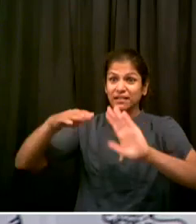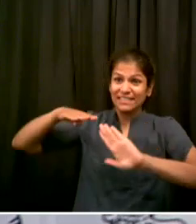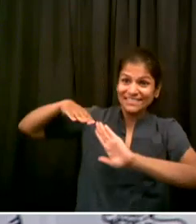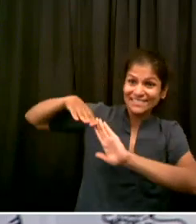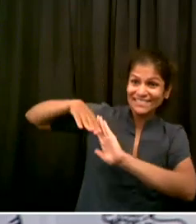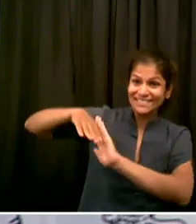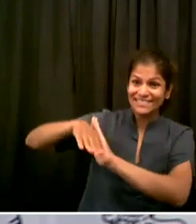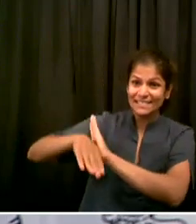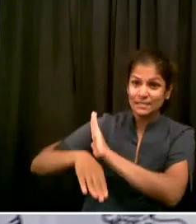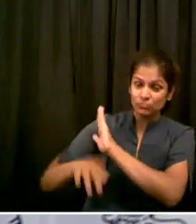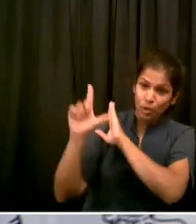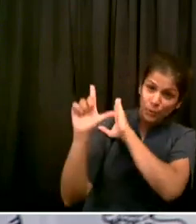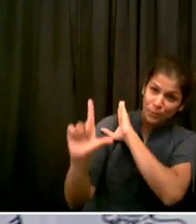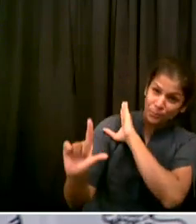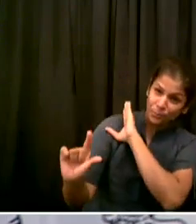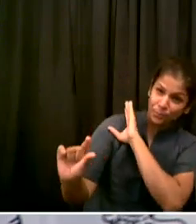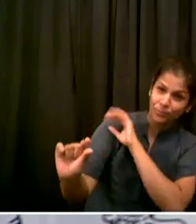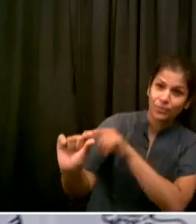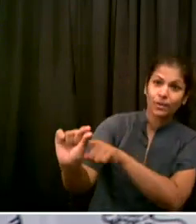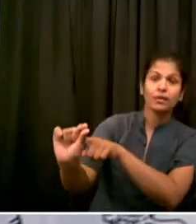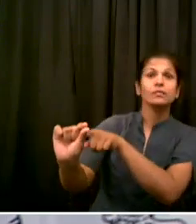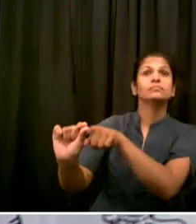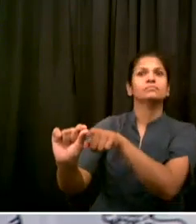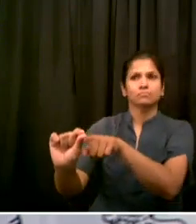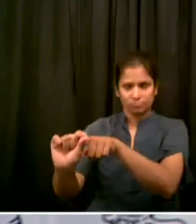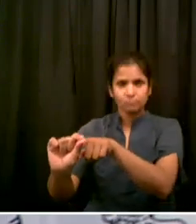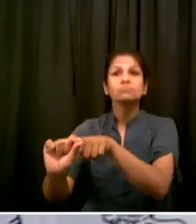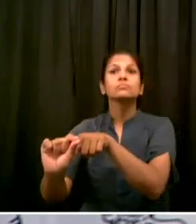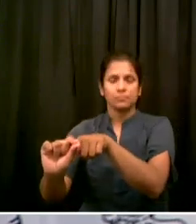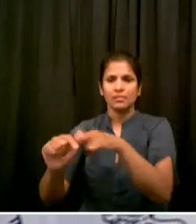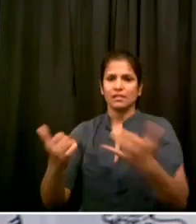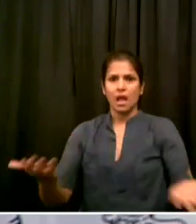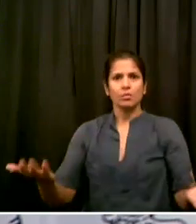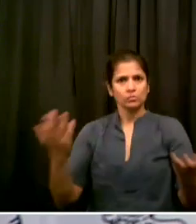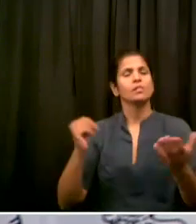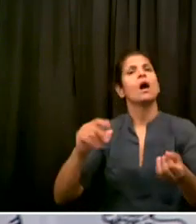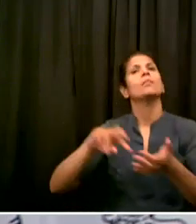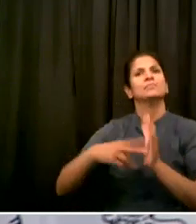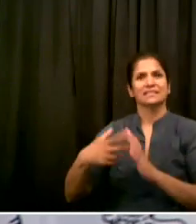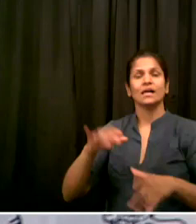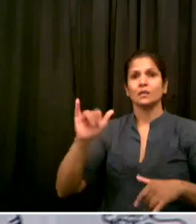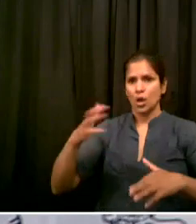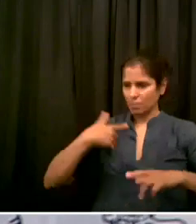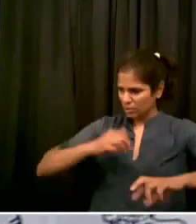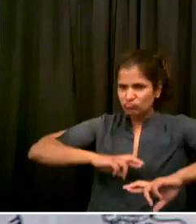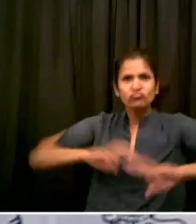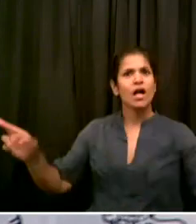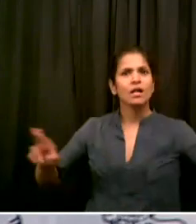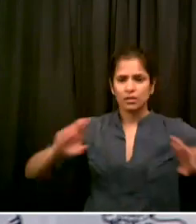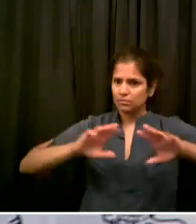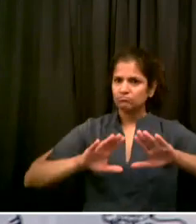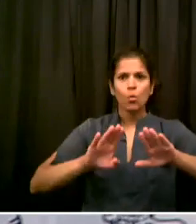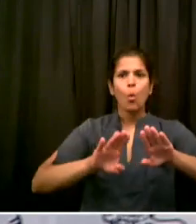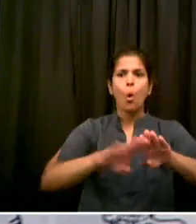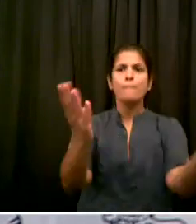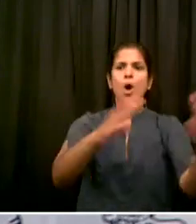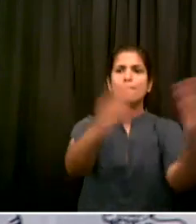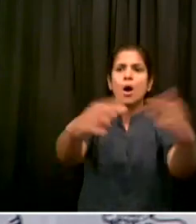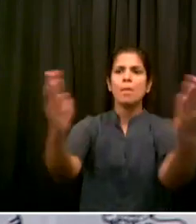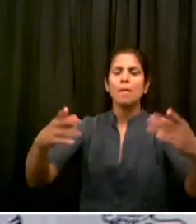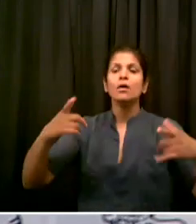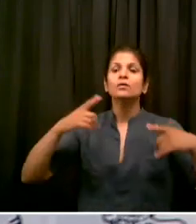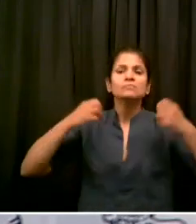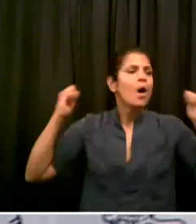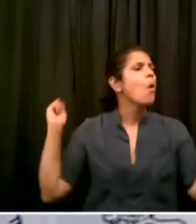can I do, should be thinking about how regularly they put that face covering on, how regularly they socially distance.